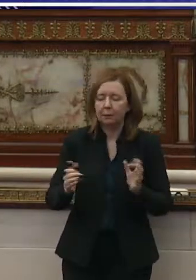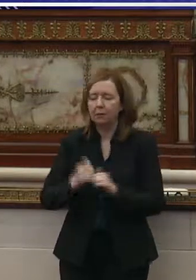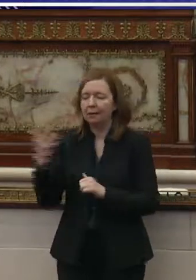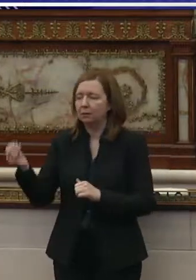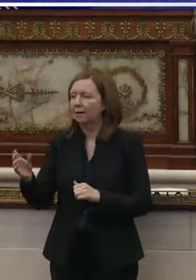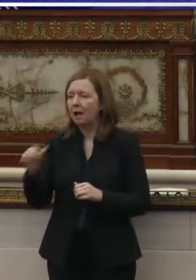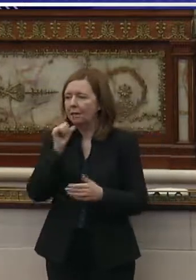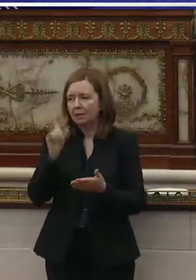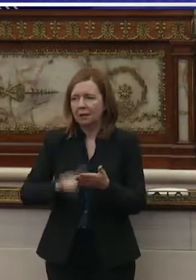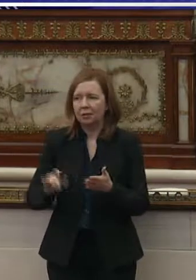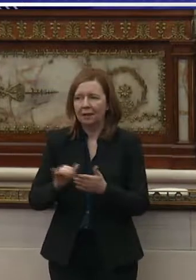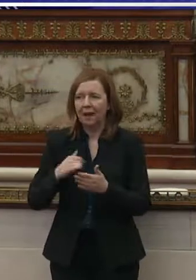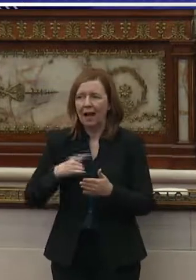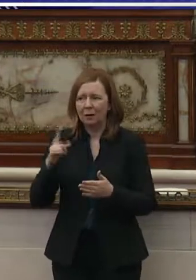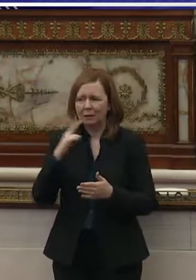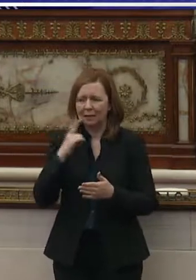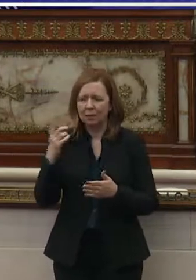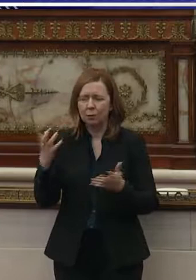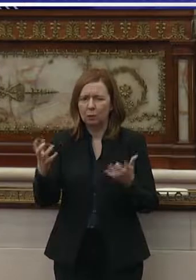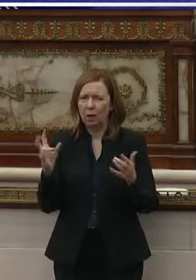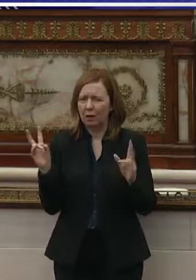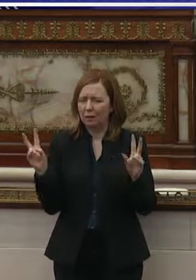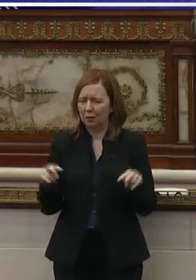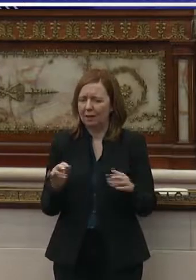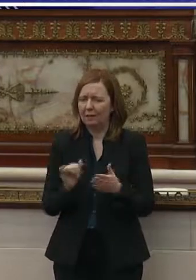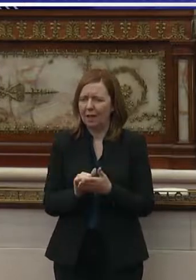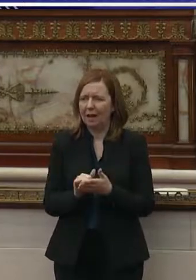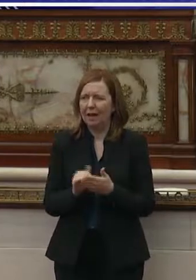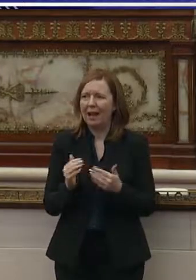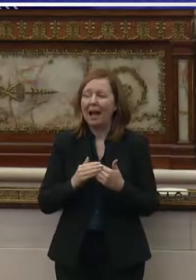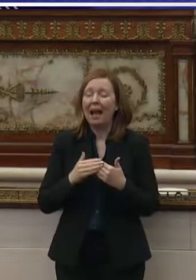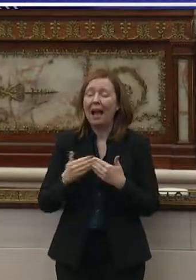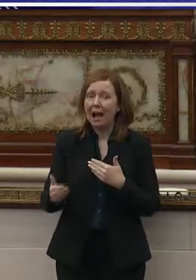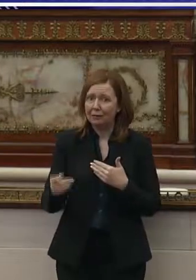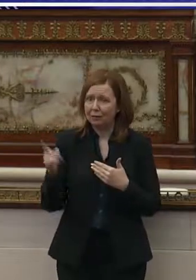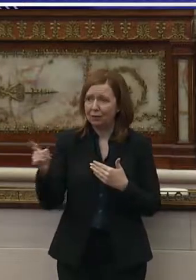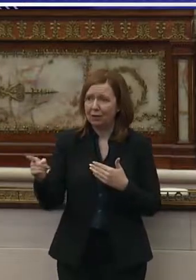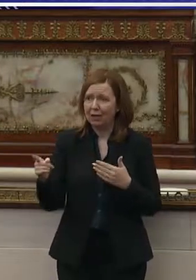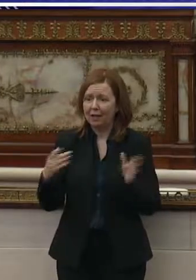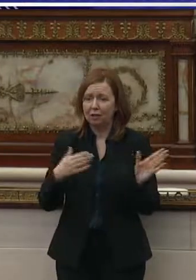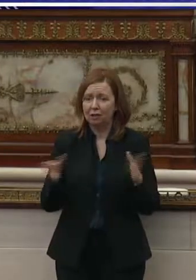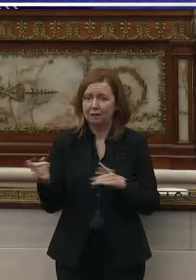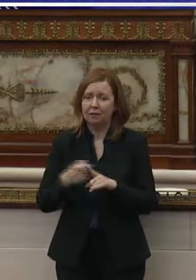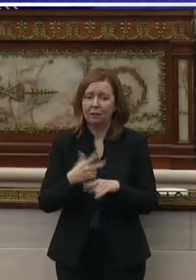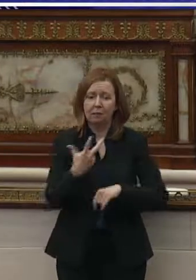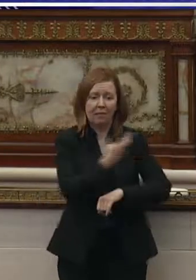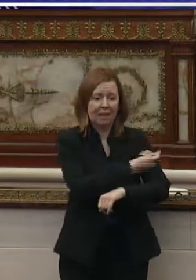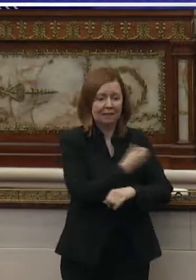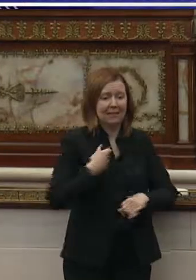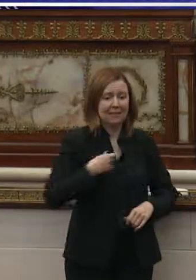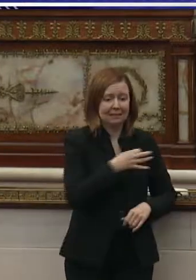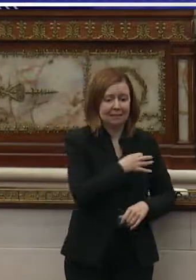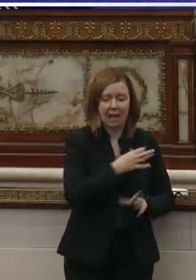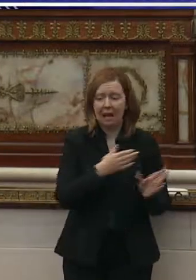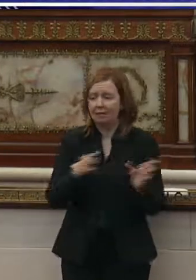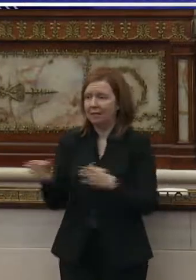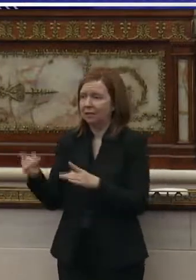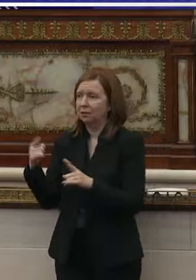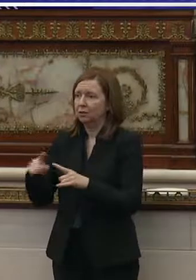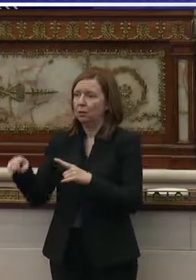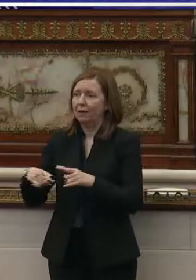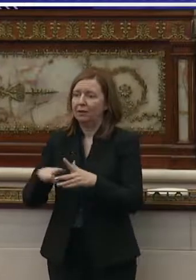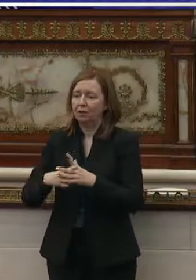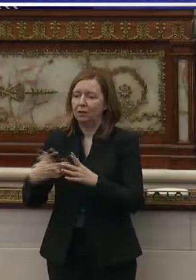looked at that. I would say we'd want to look at it after they shifted from vaccinating staff to when they started